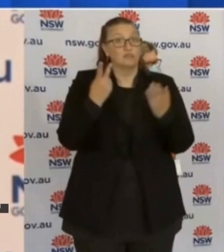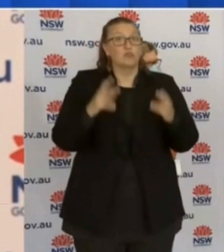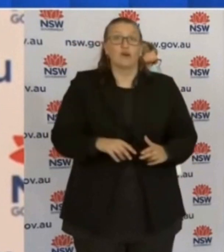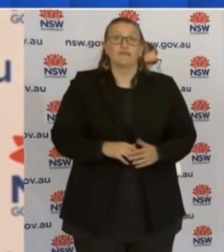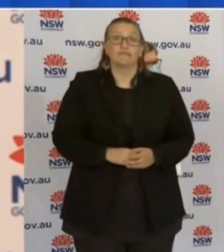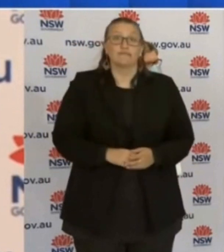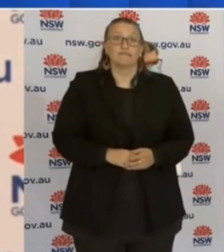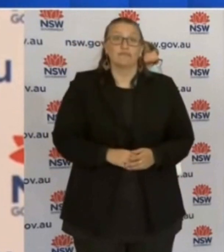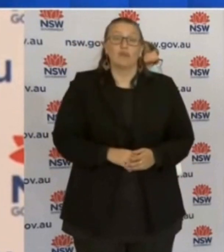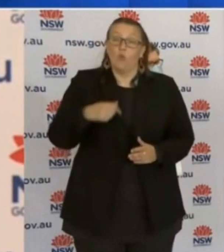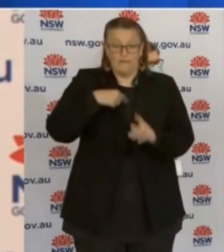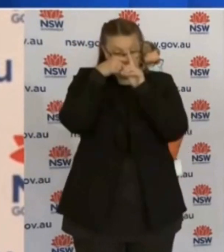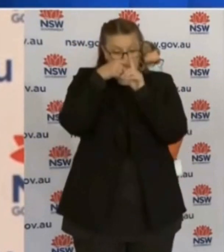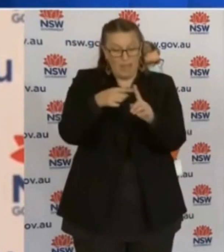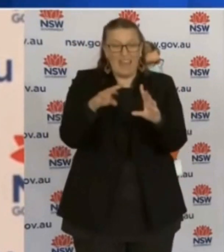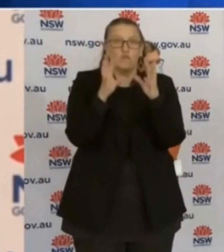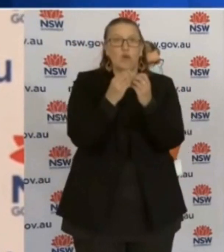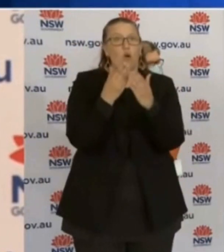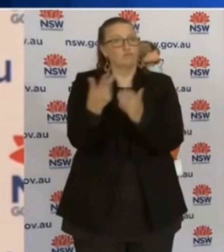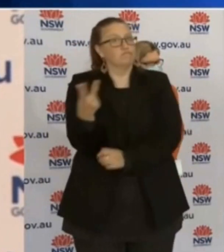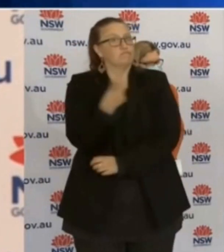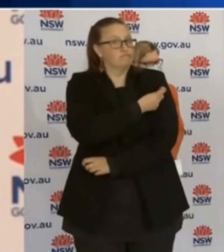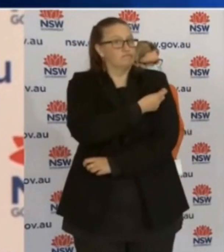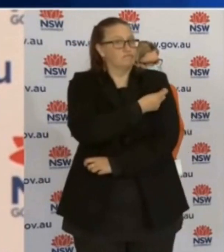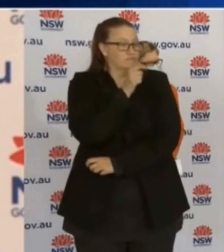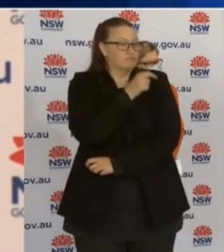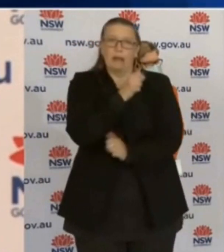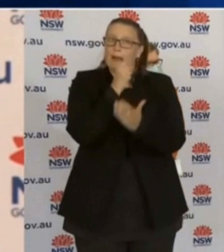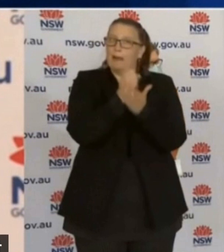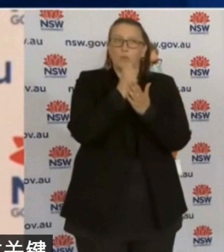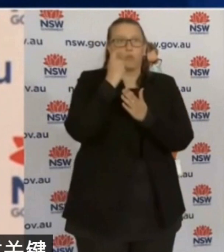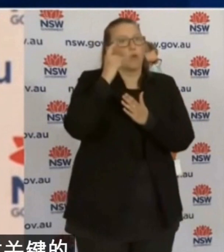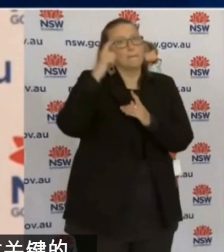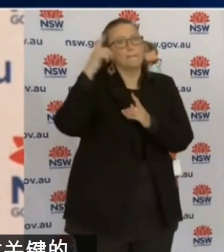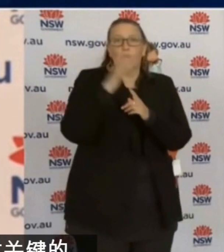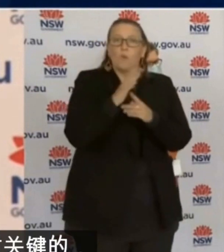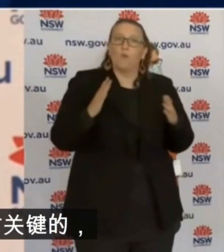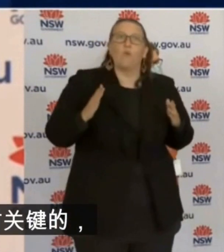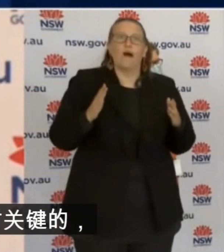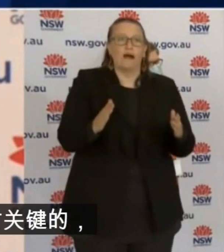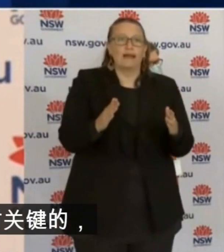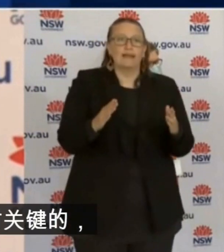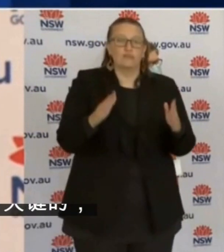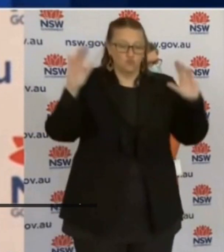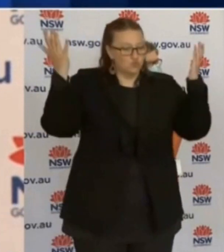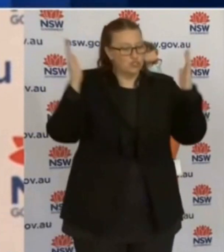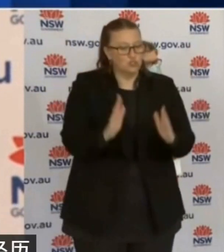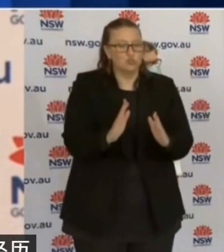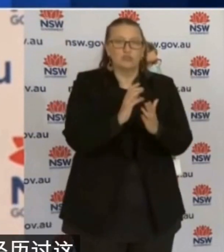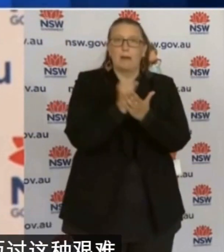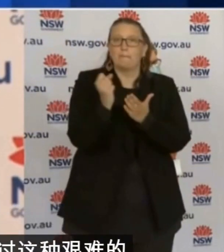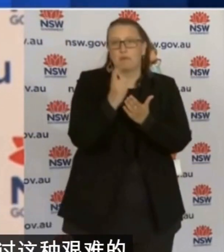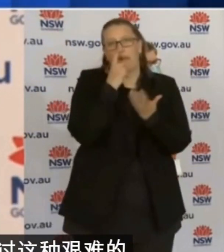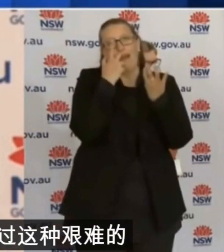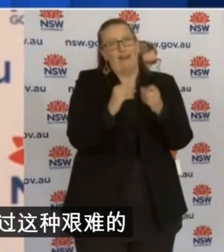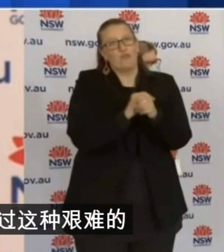is absolutely key to seeing us maintain and reduce those case numbers. Please know that had we not